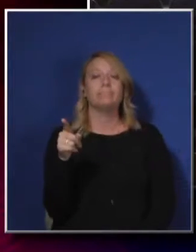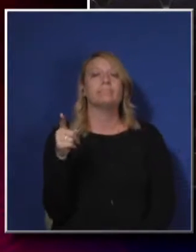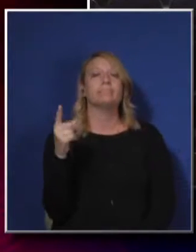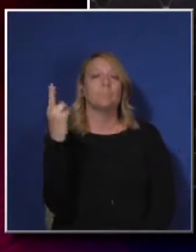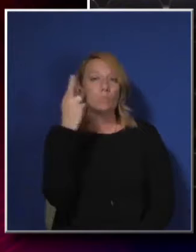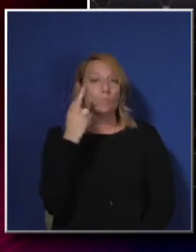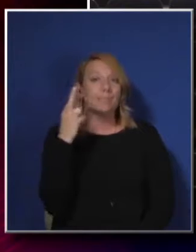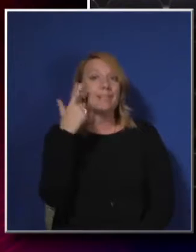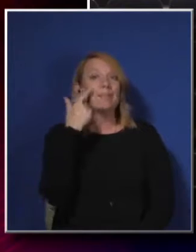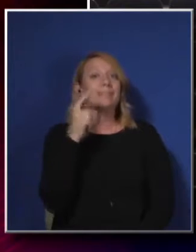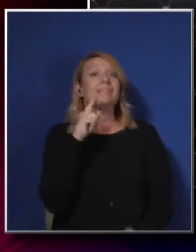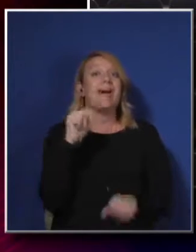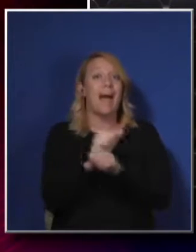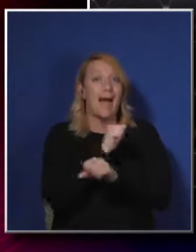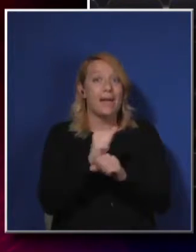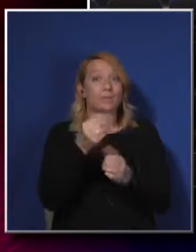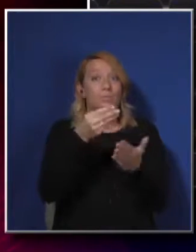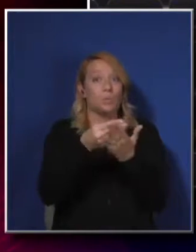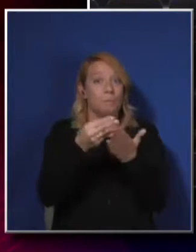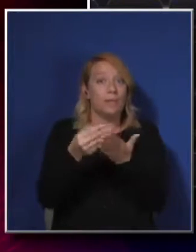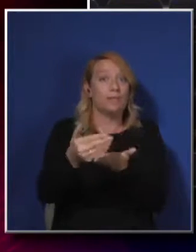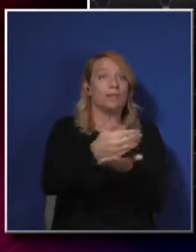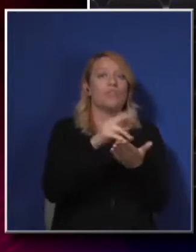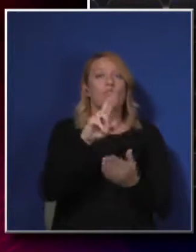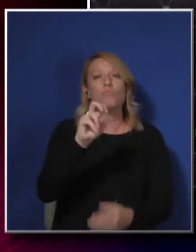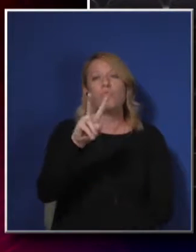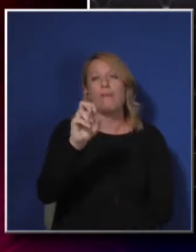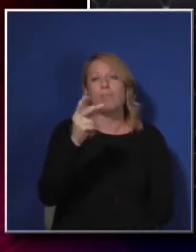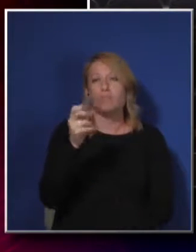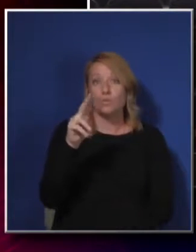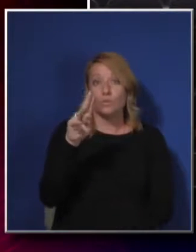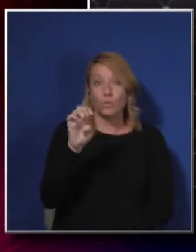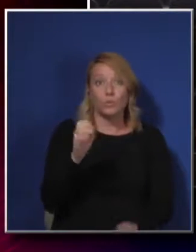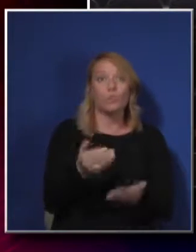actual revenues received, to also include our general fund